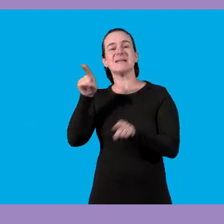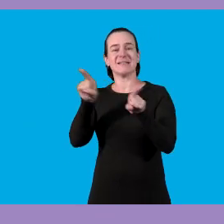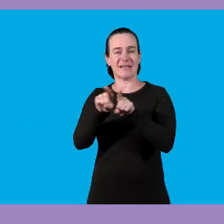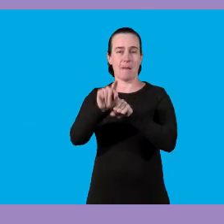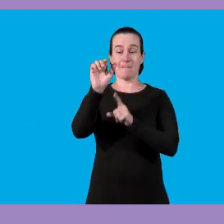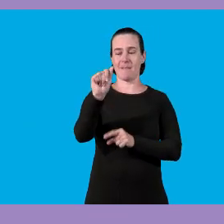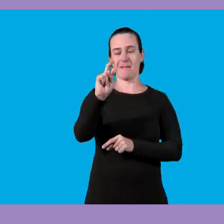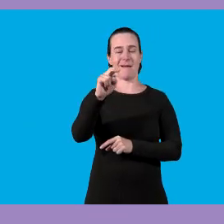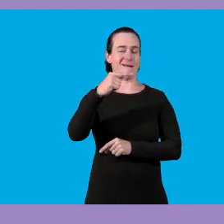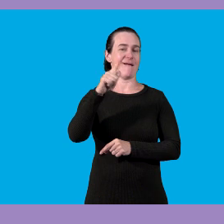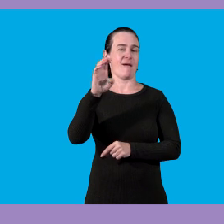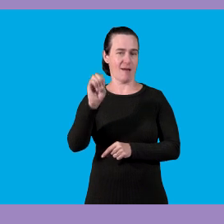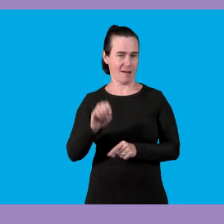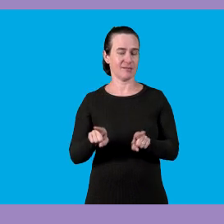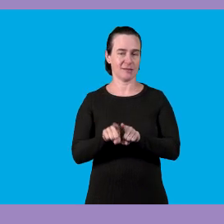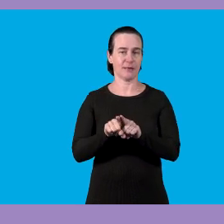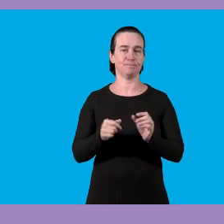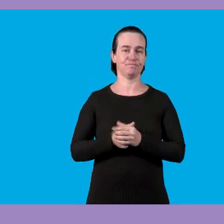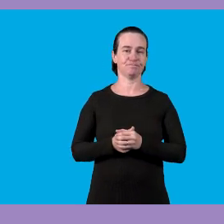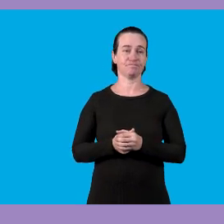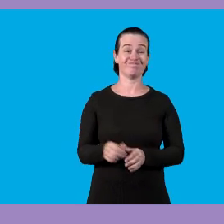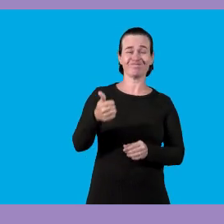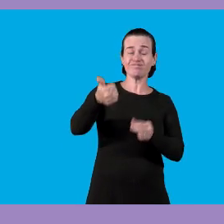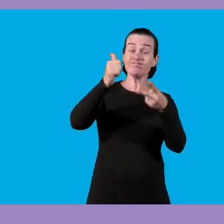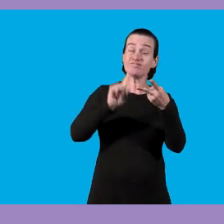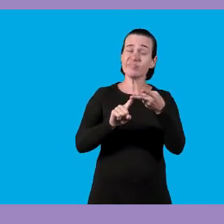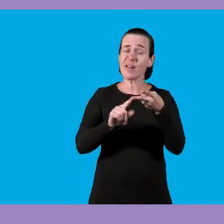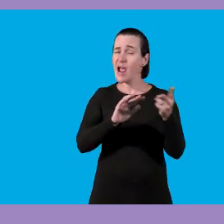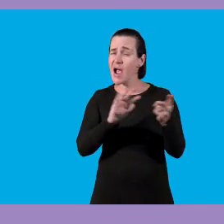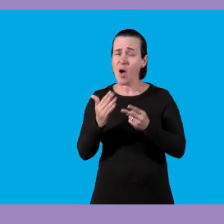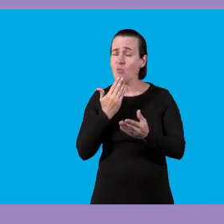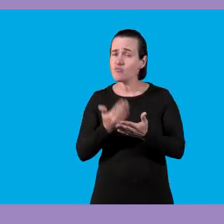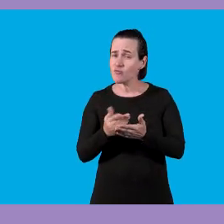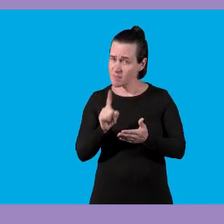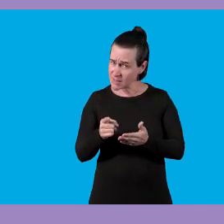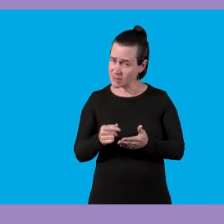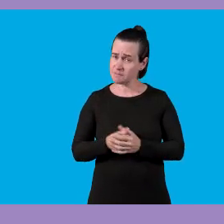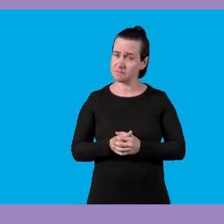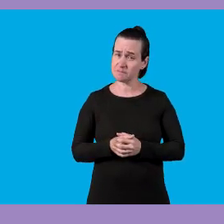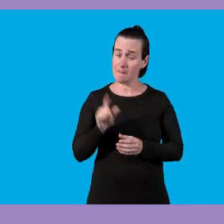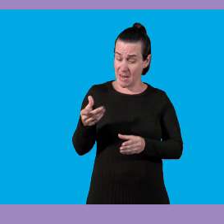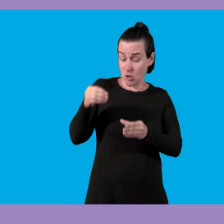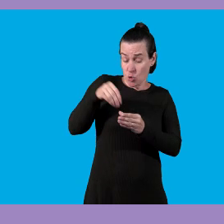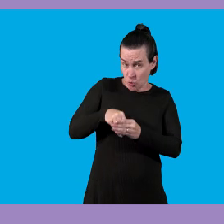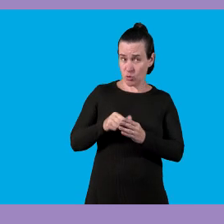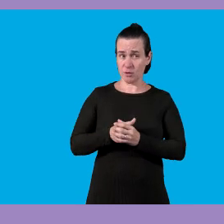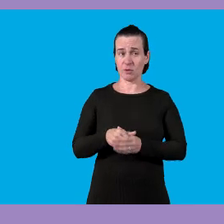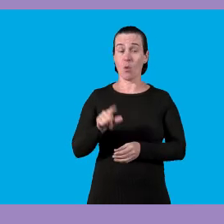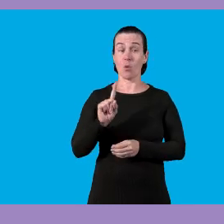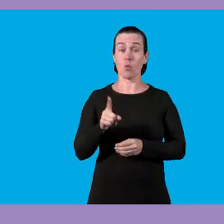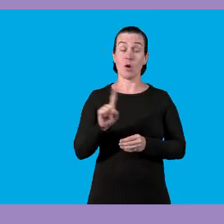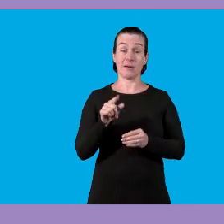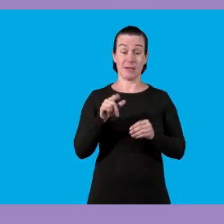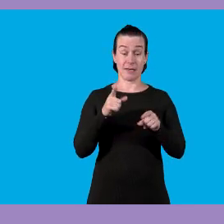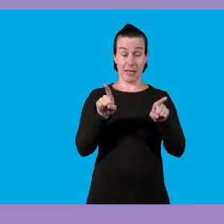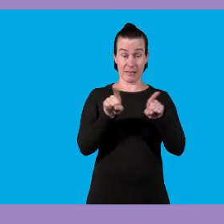about. And the second condition of similarity is that the sides are